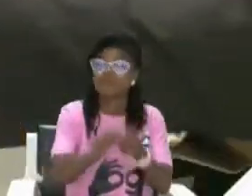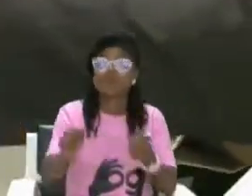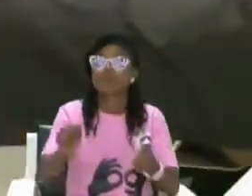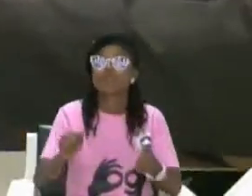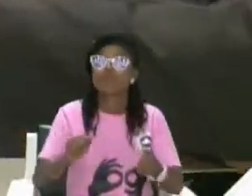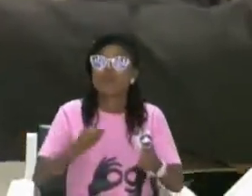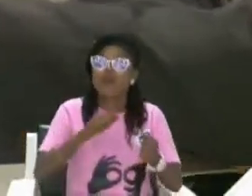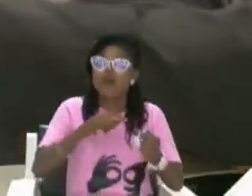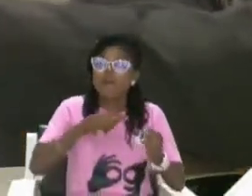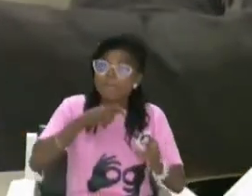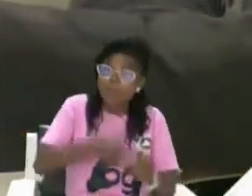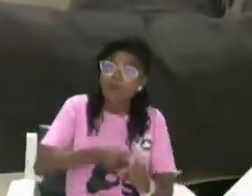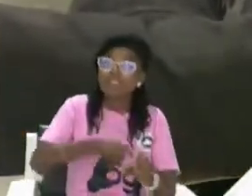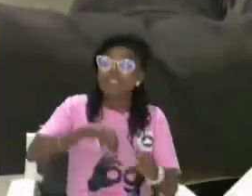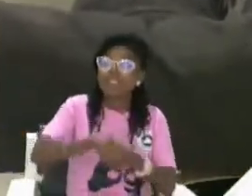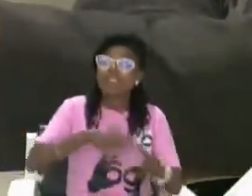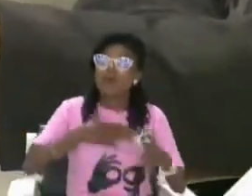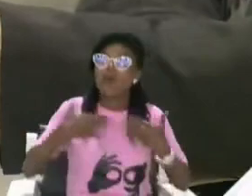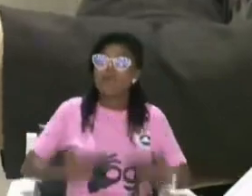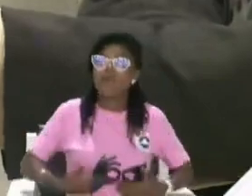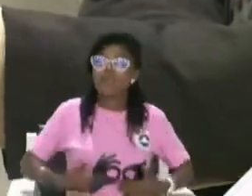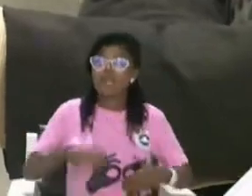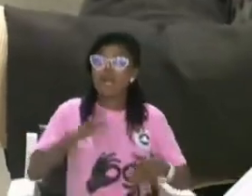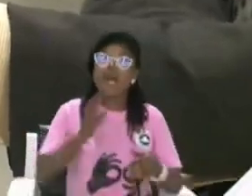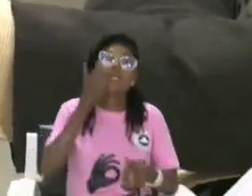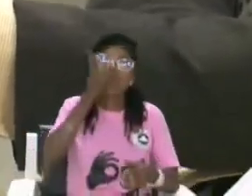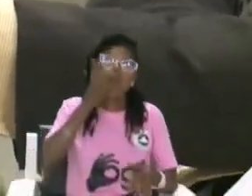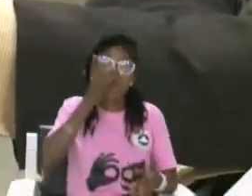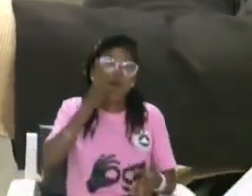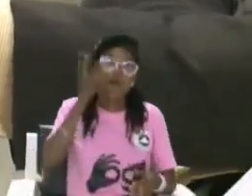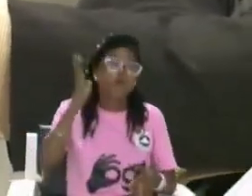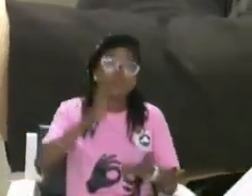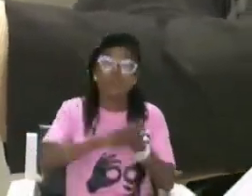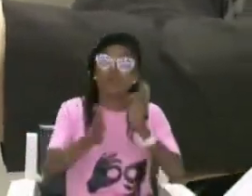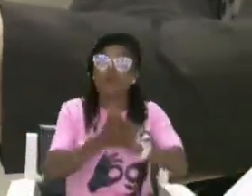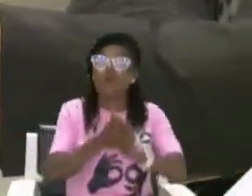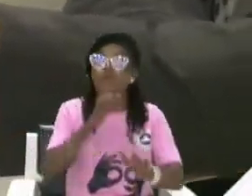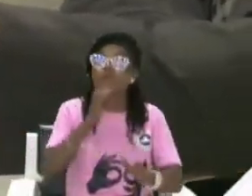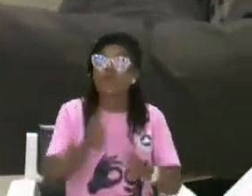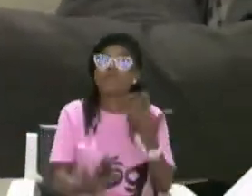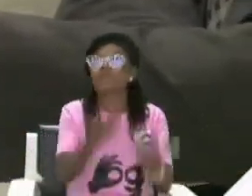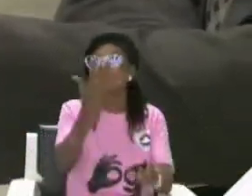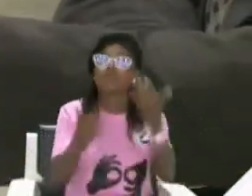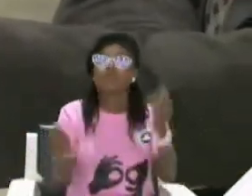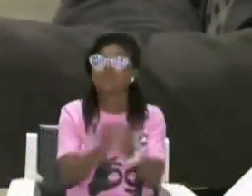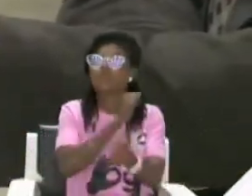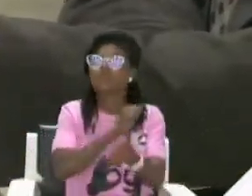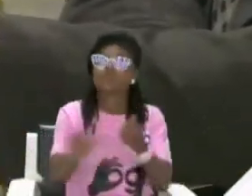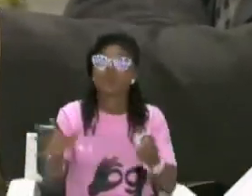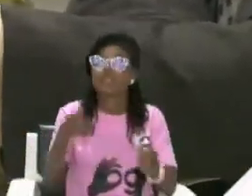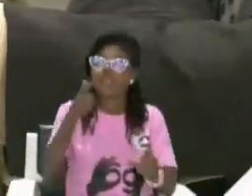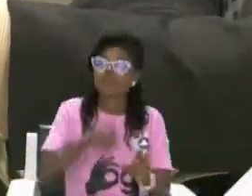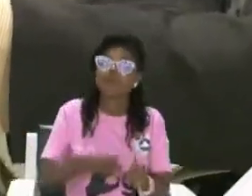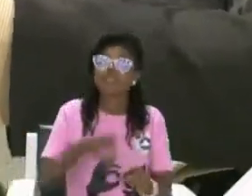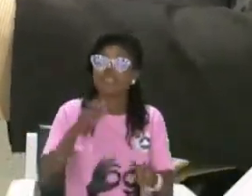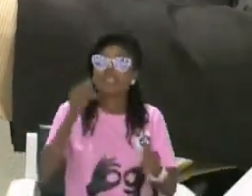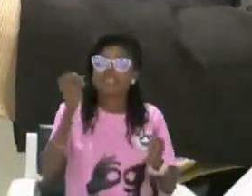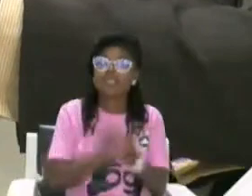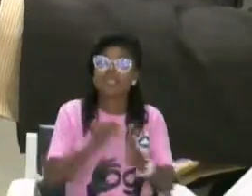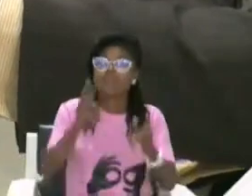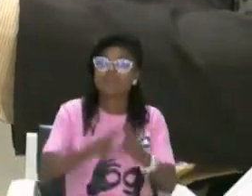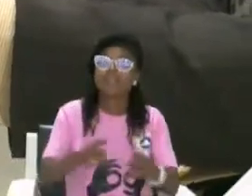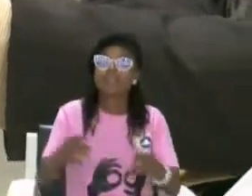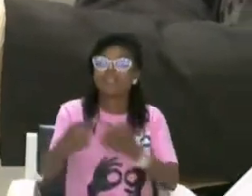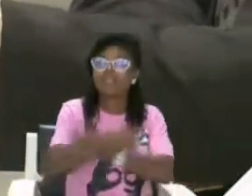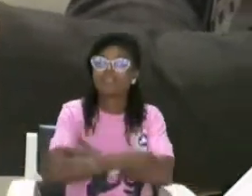body. And the wine will become a fire to destroy the poison. That very day, Daddy